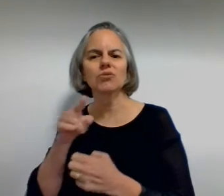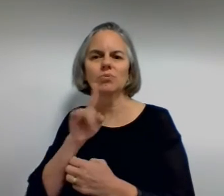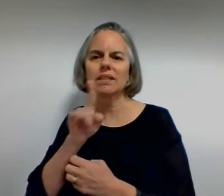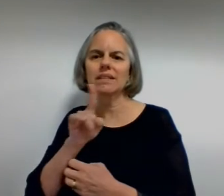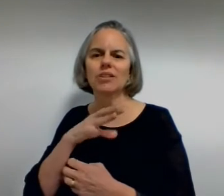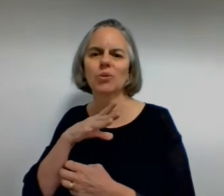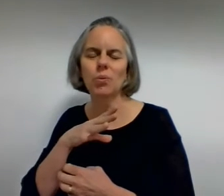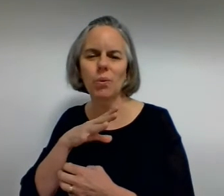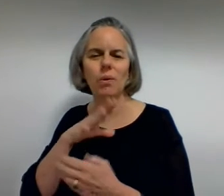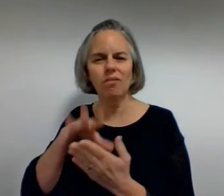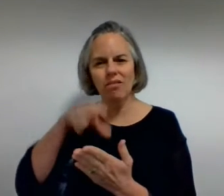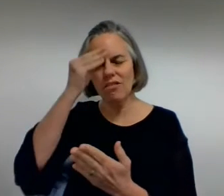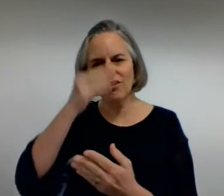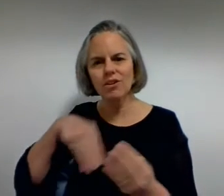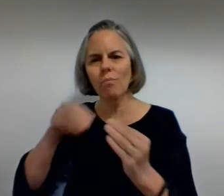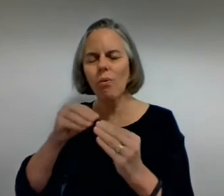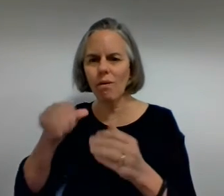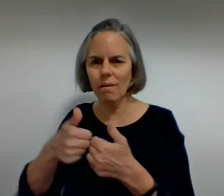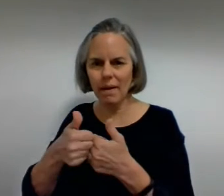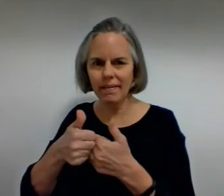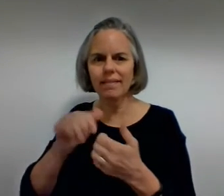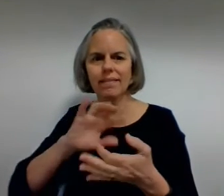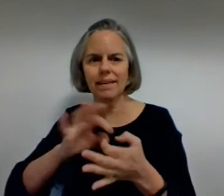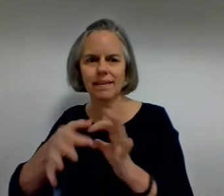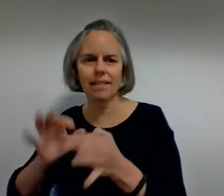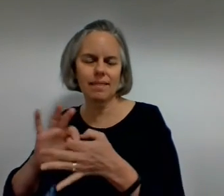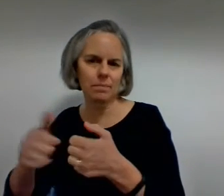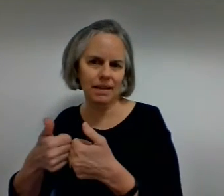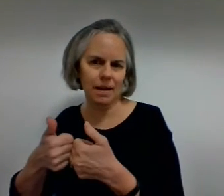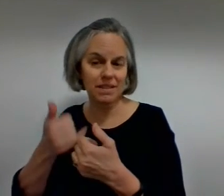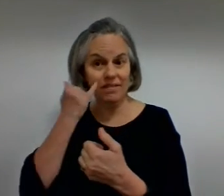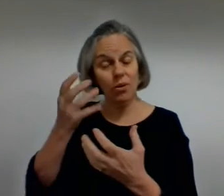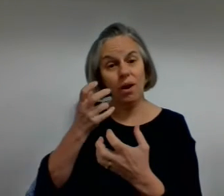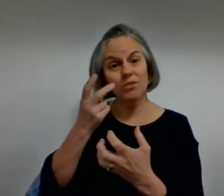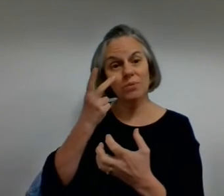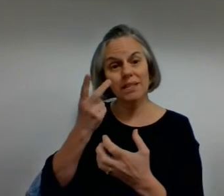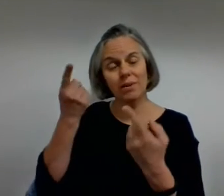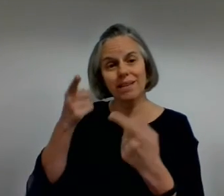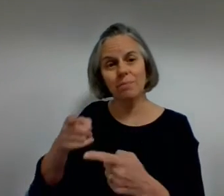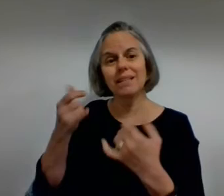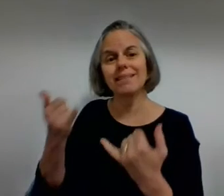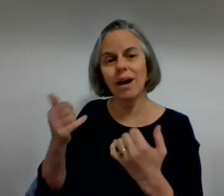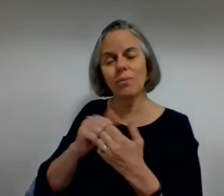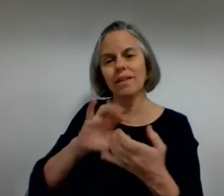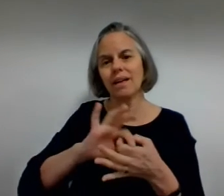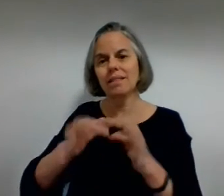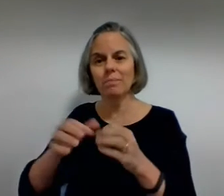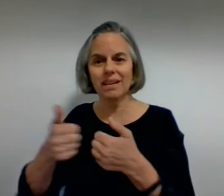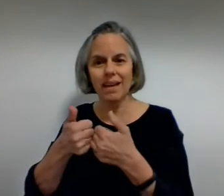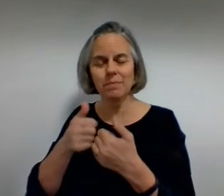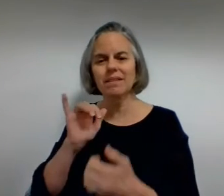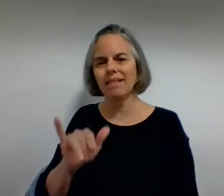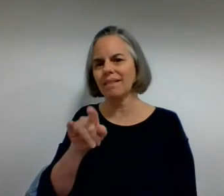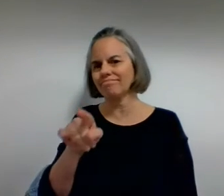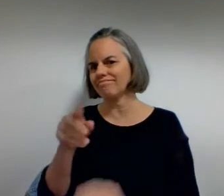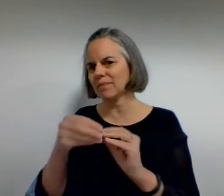these are really cool ways to learn more about the games. And if you want to see what's happening with the games now, that's that number 4, extend. Okay,